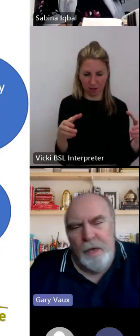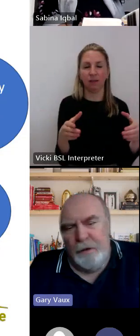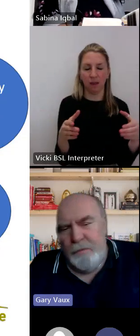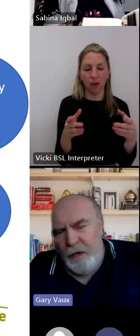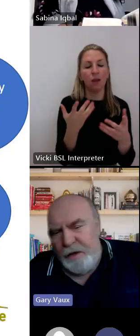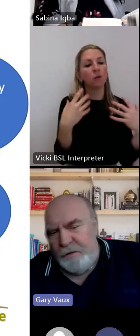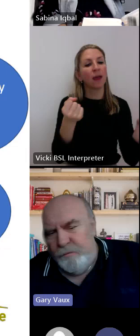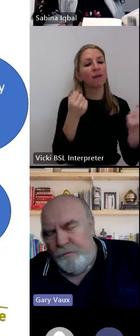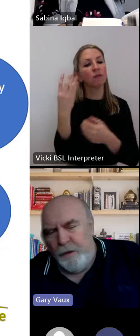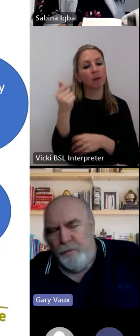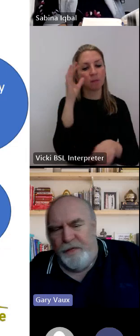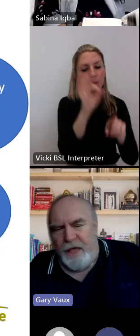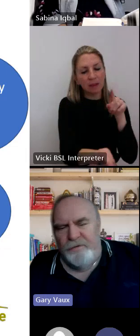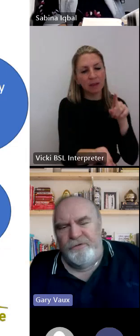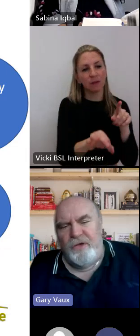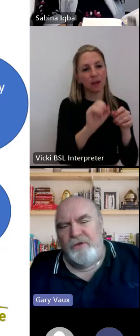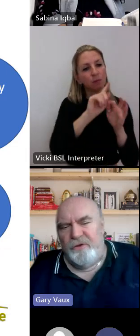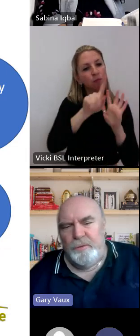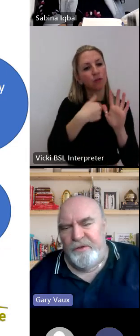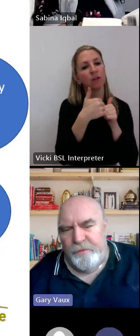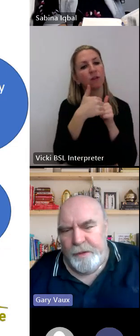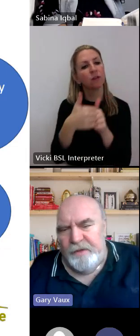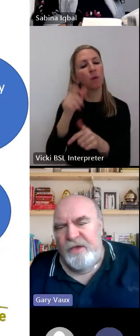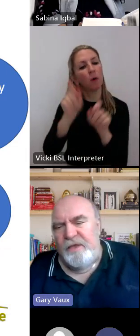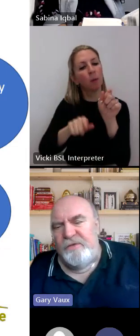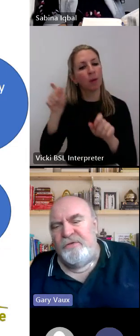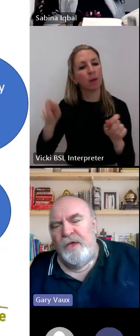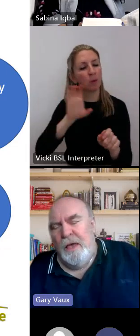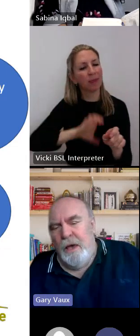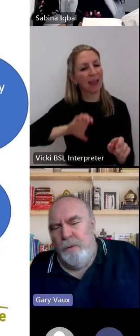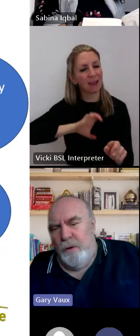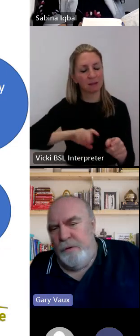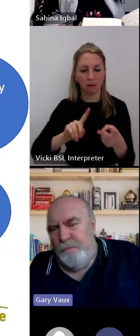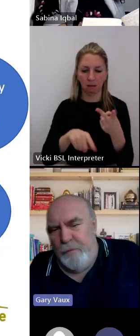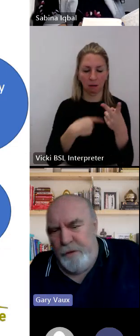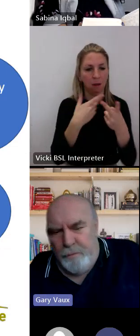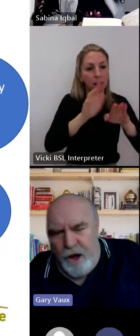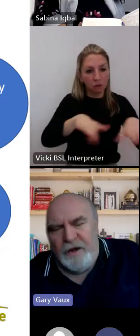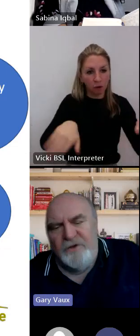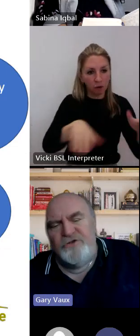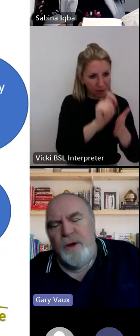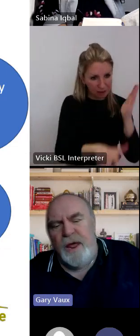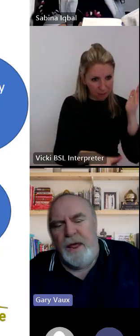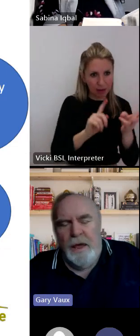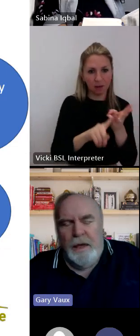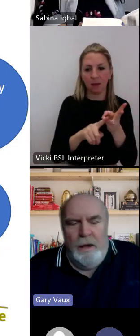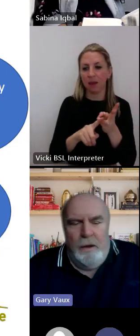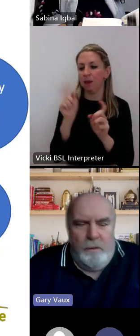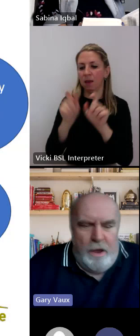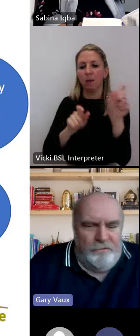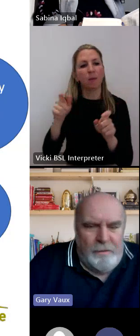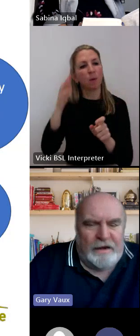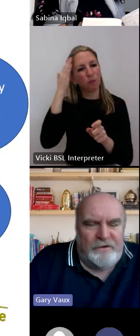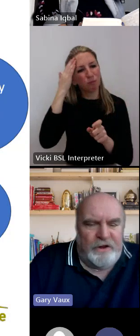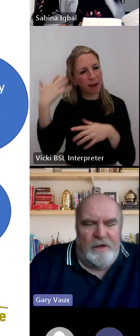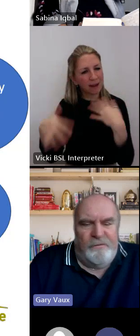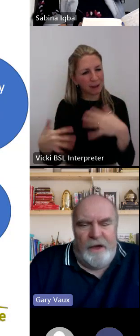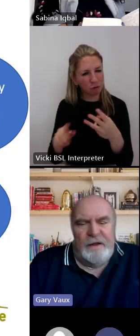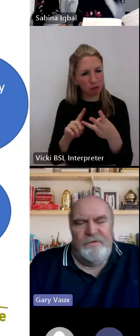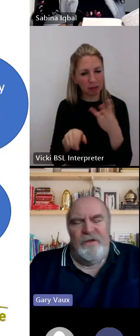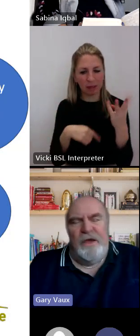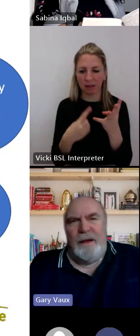with Macmillan for people with cancer, children with disabilities. We work with people with a brain injury. We also manage